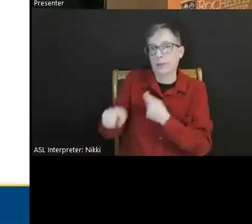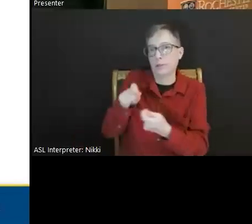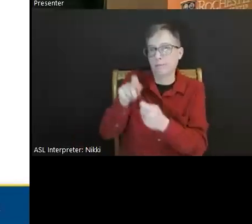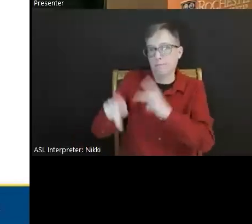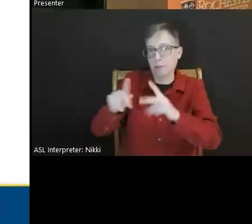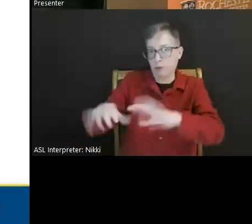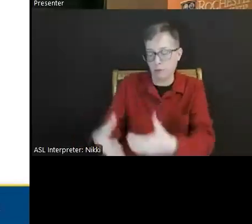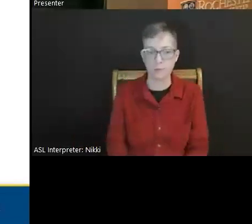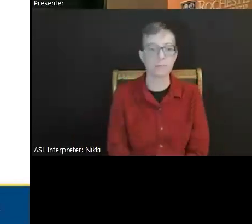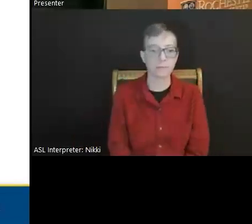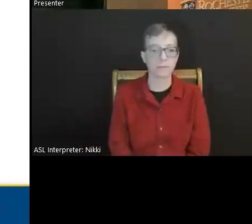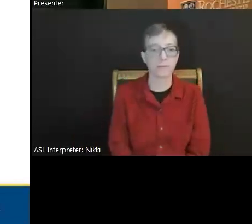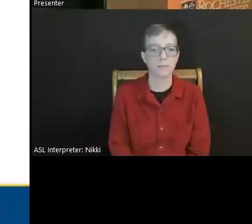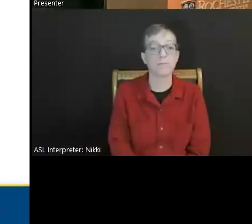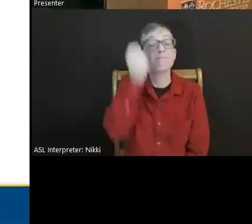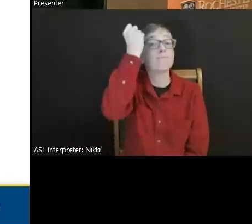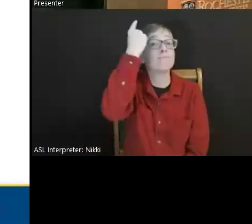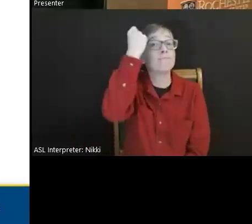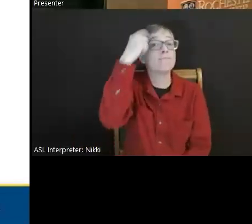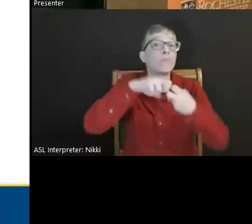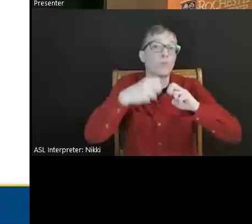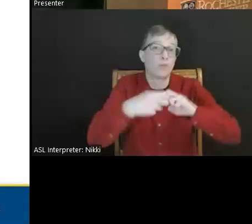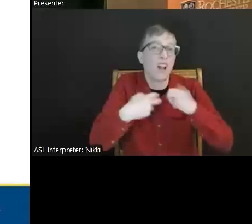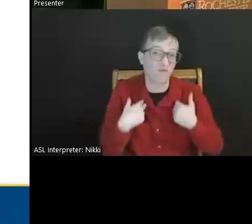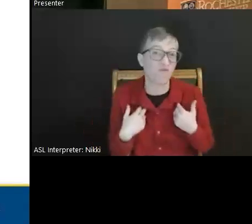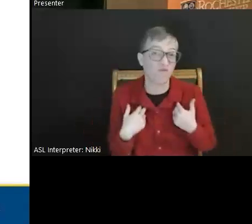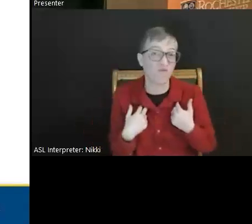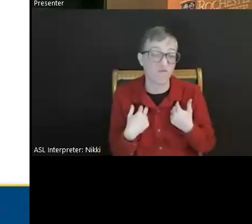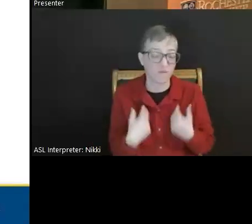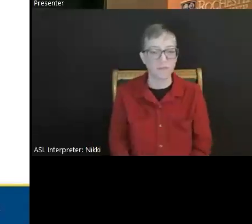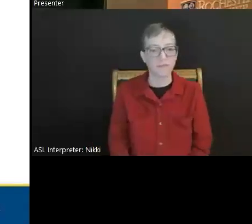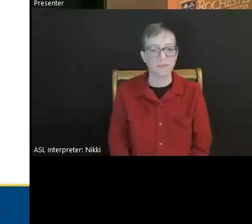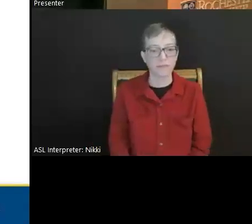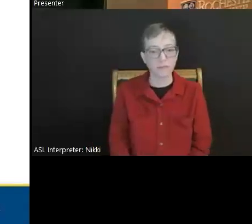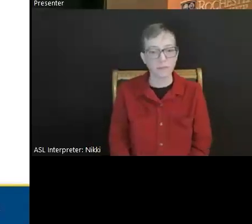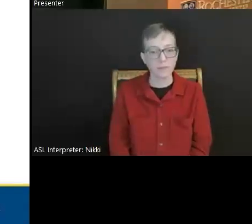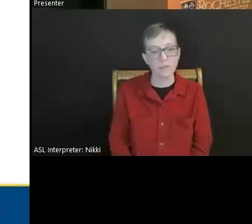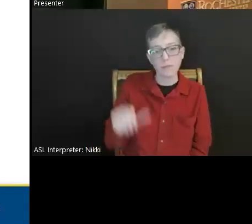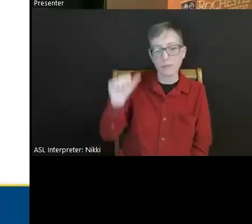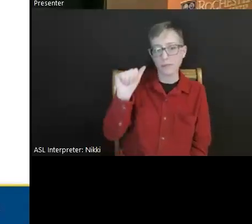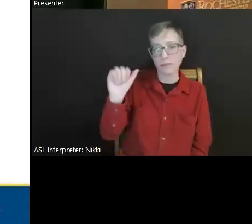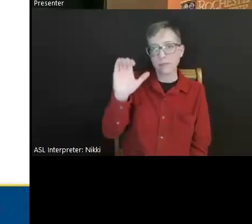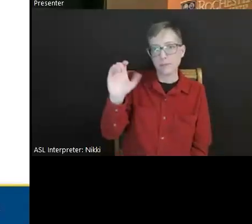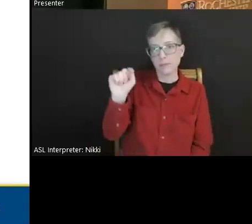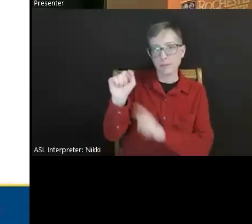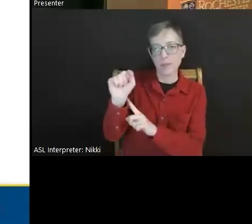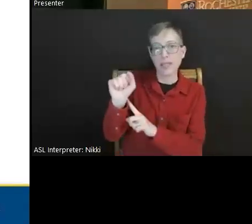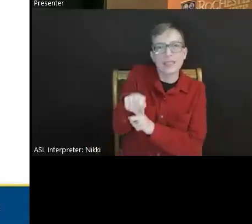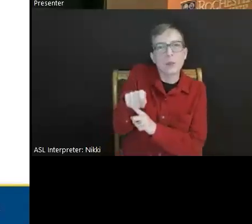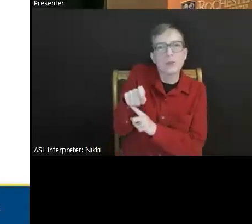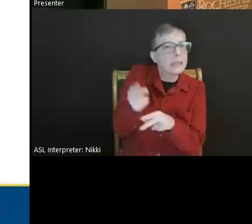But there's a problem with ACT. ACT is intended to be a time-limited or transitional